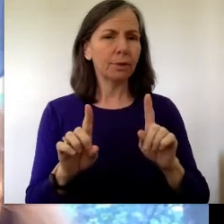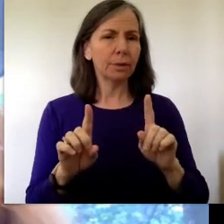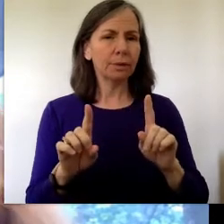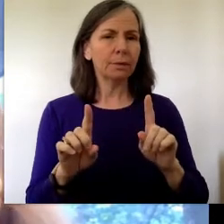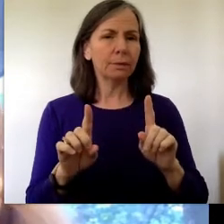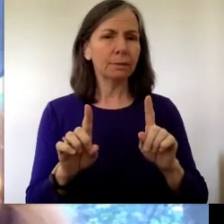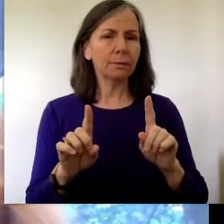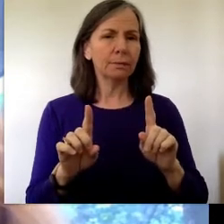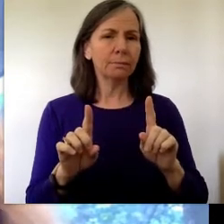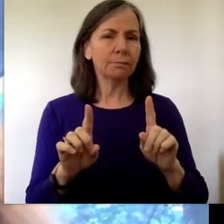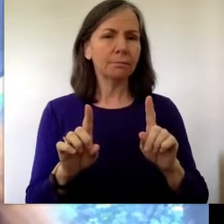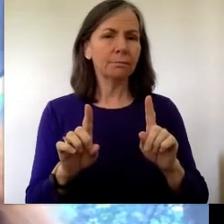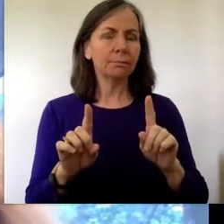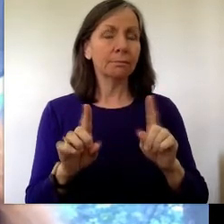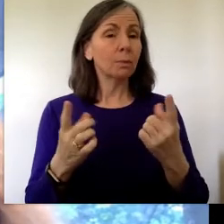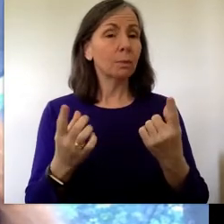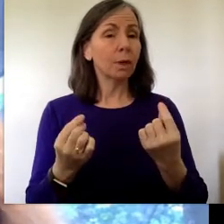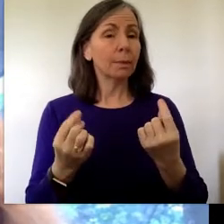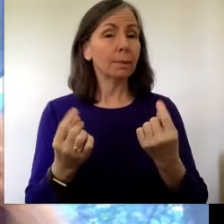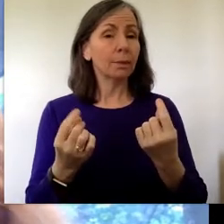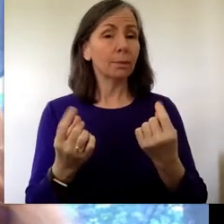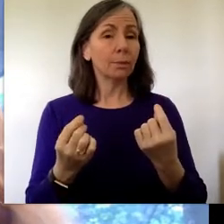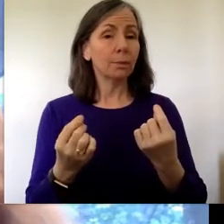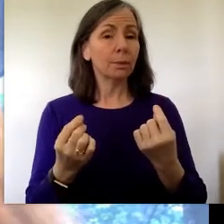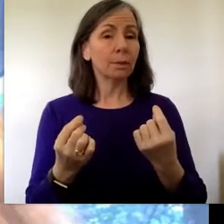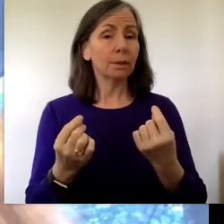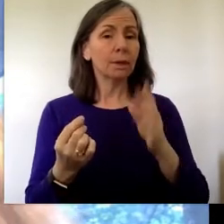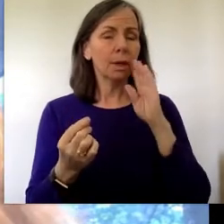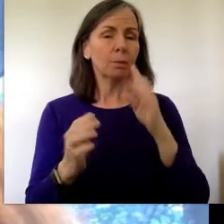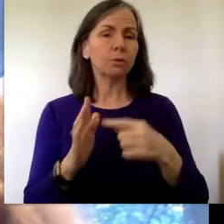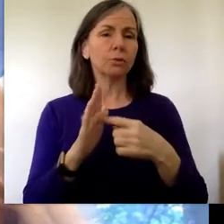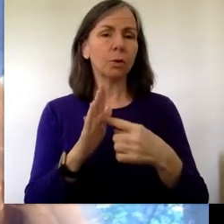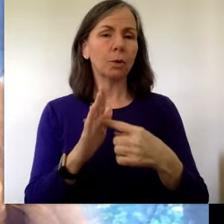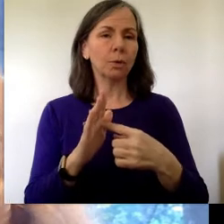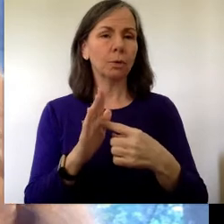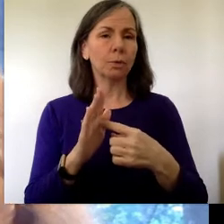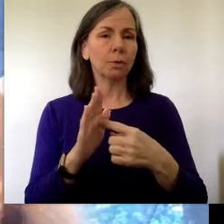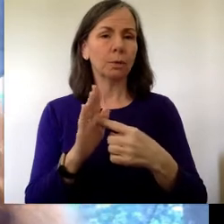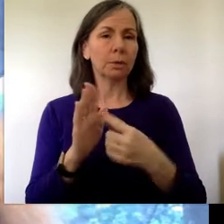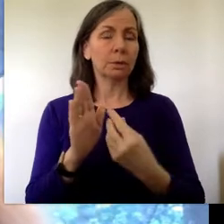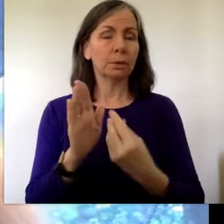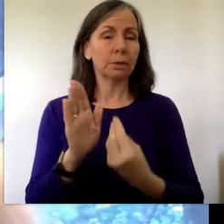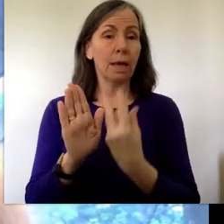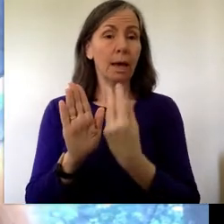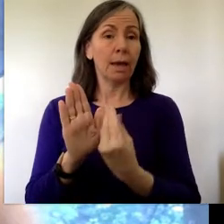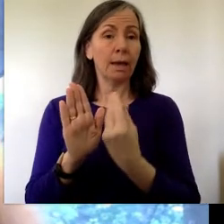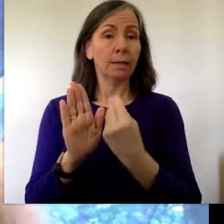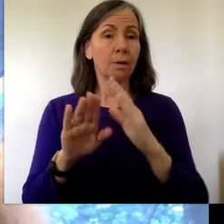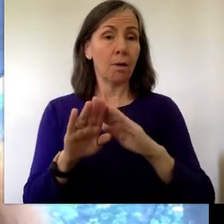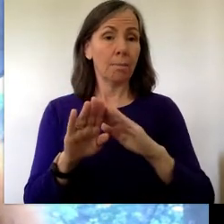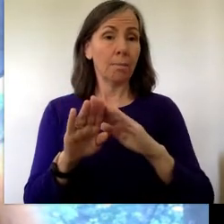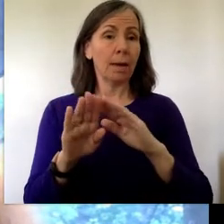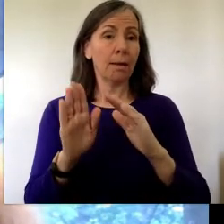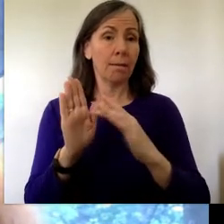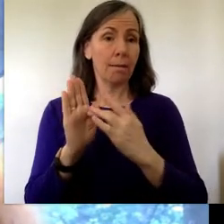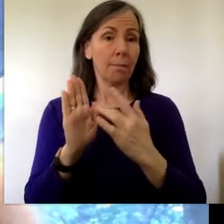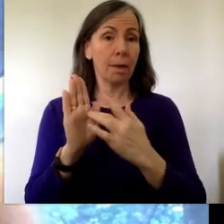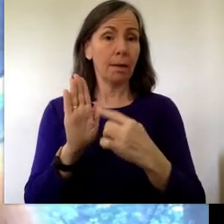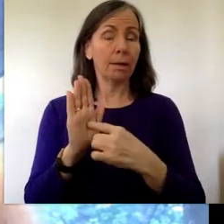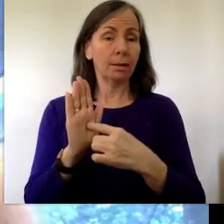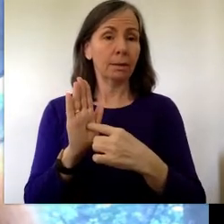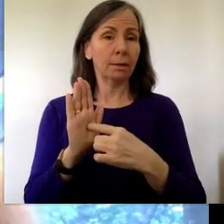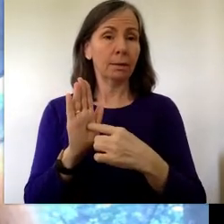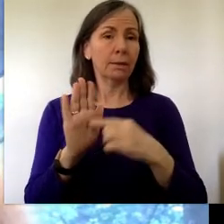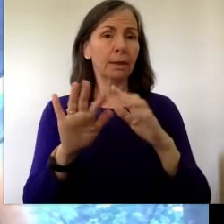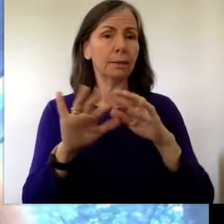which is I'm going to show you slides on my iPad while I explain with me